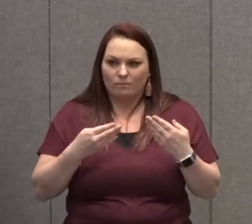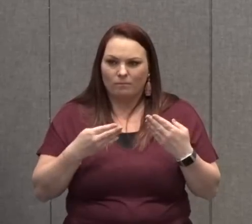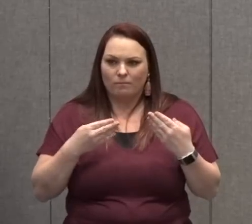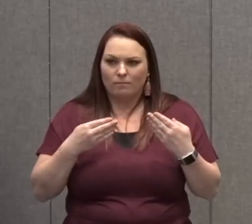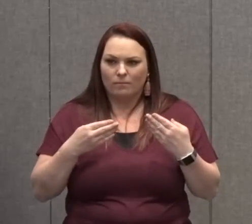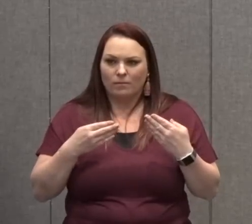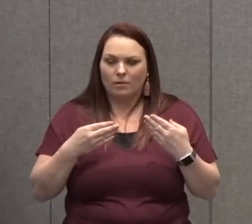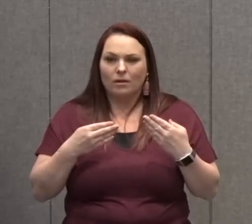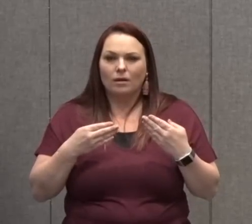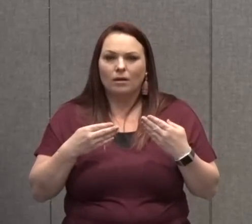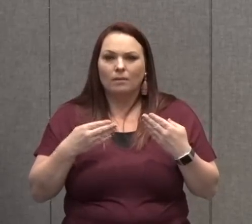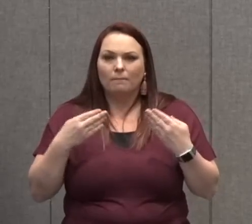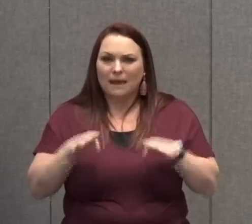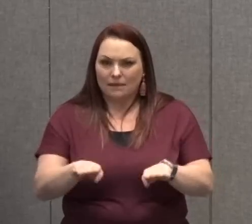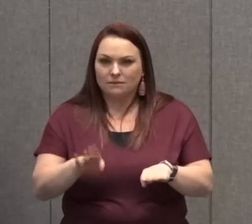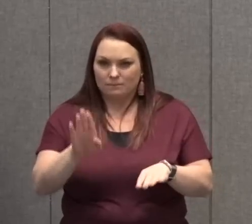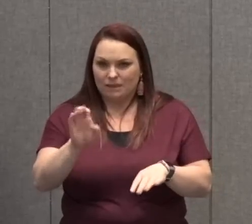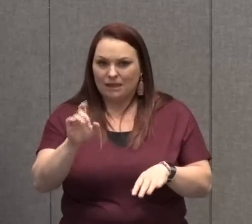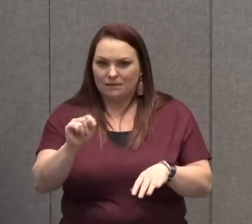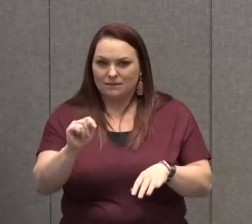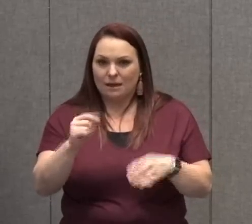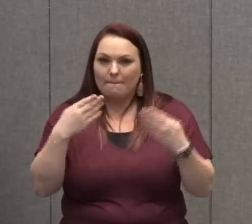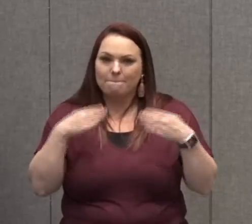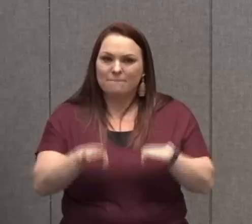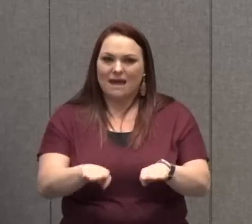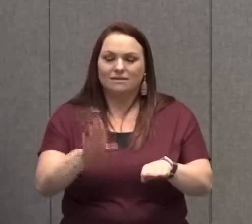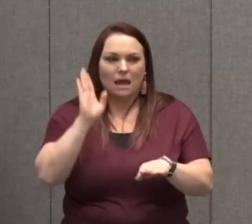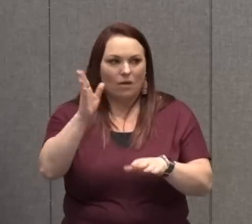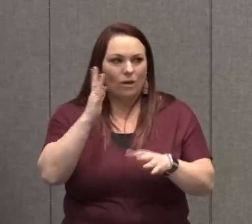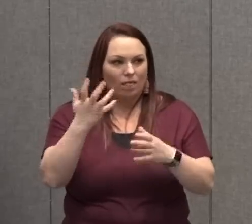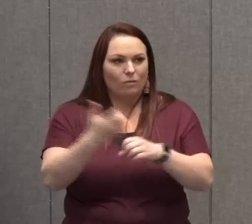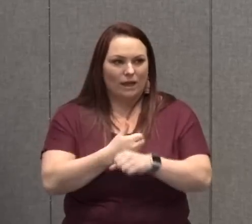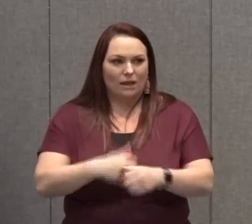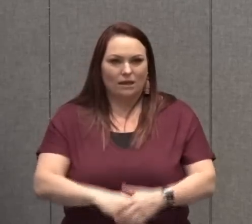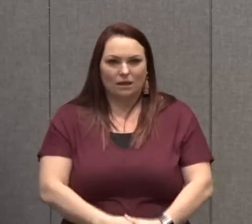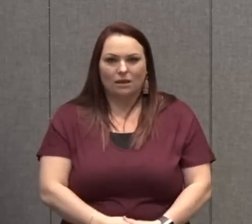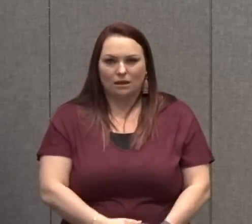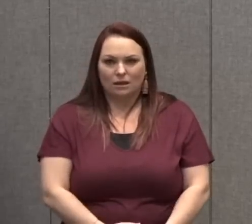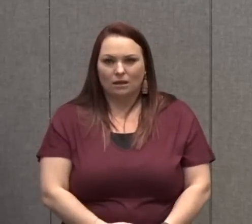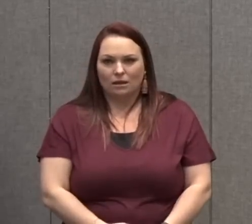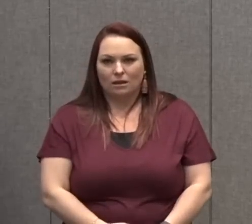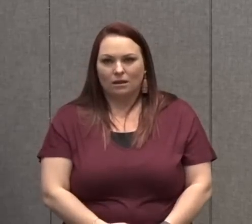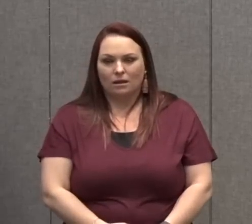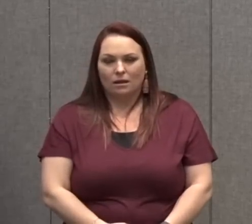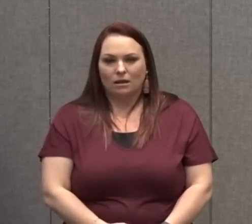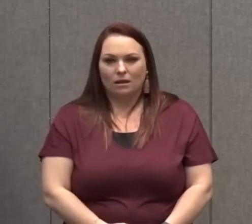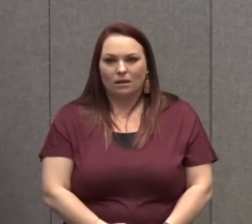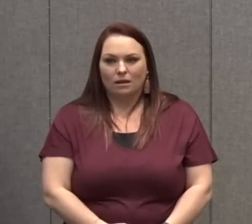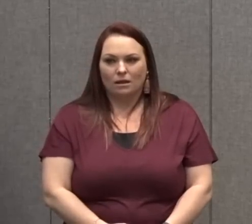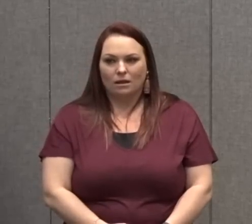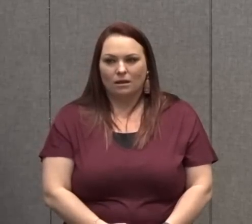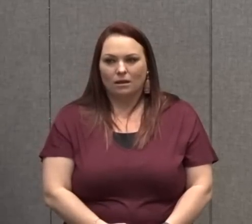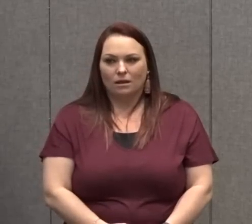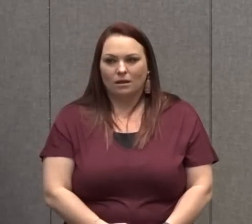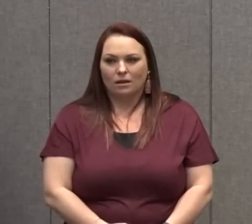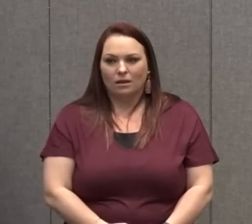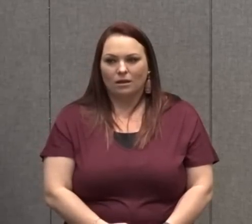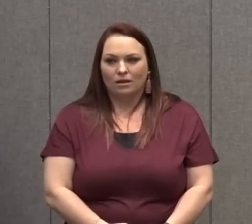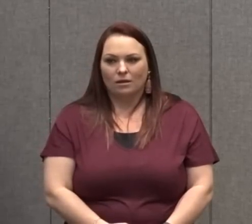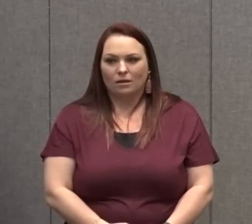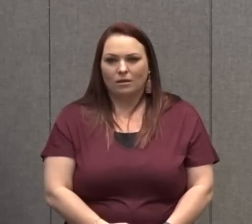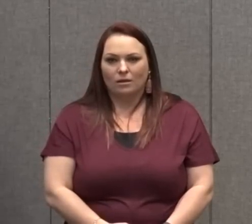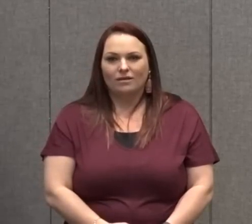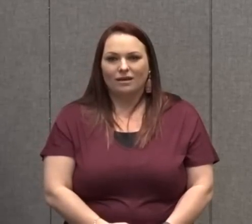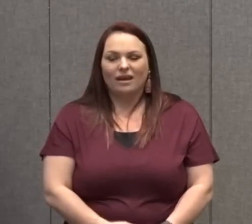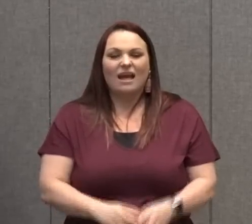going to bet bet I'm going to win at jeopardy and then we just come up with five